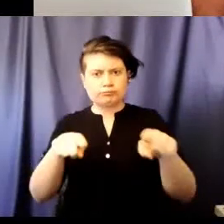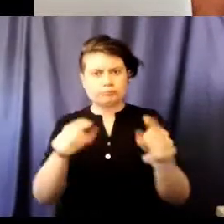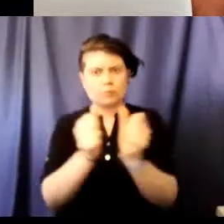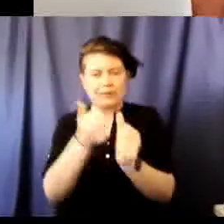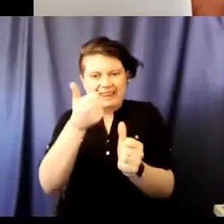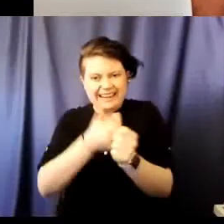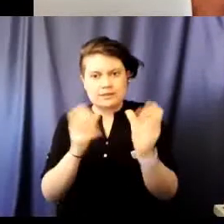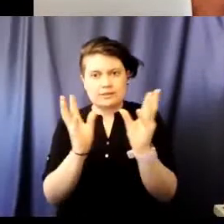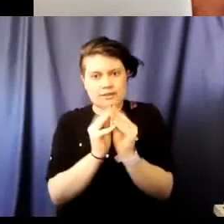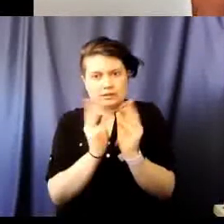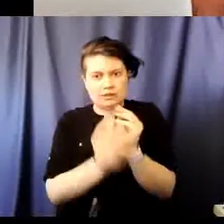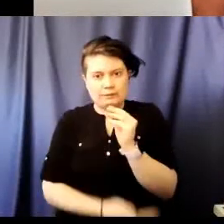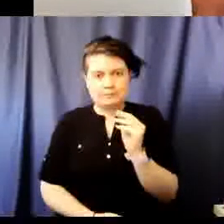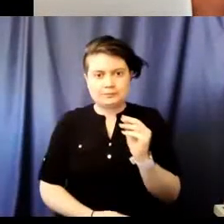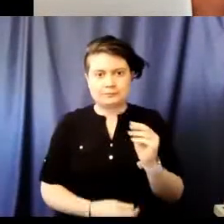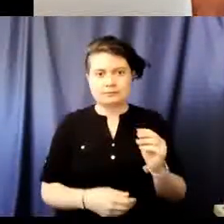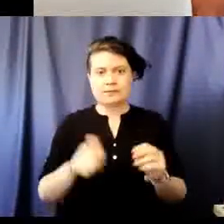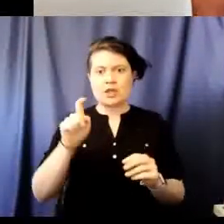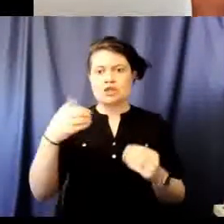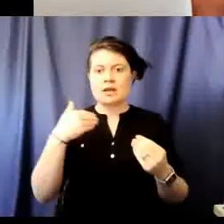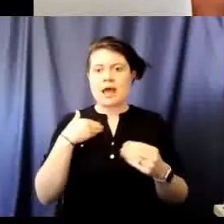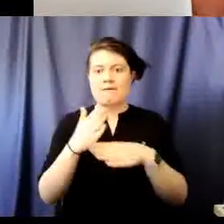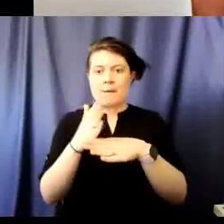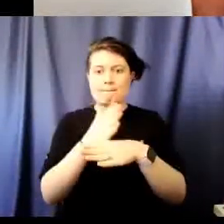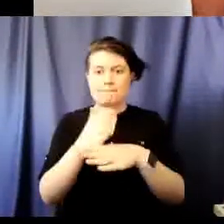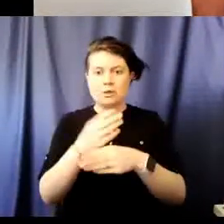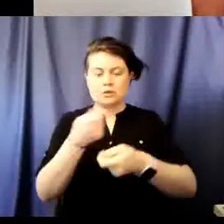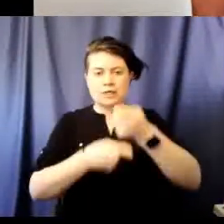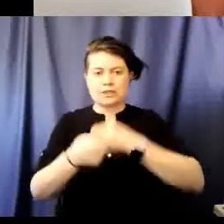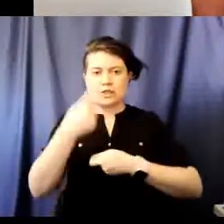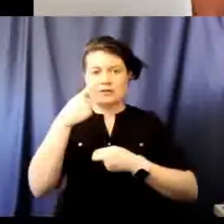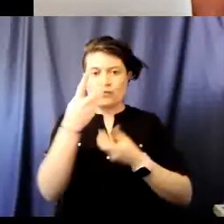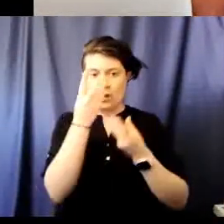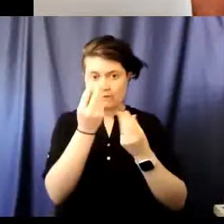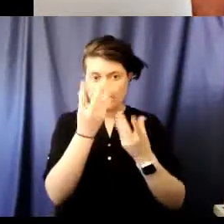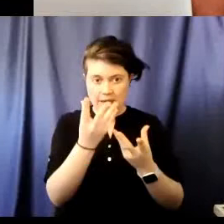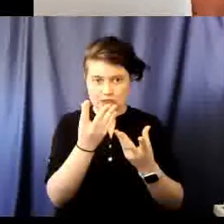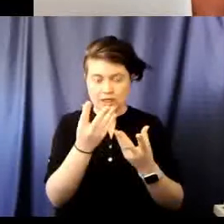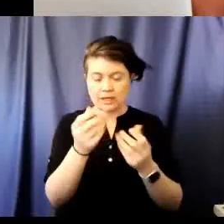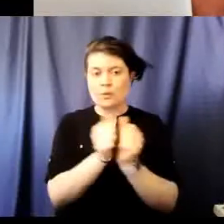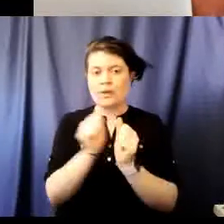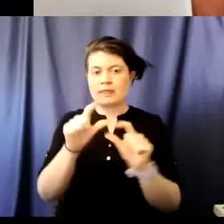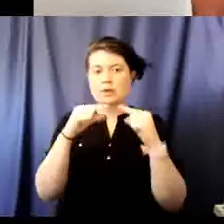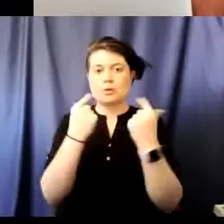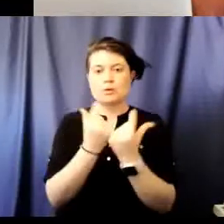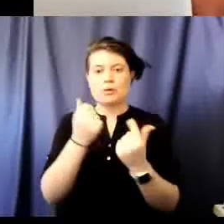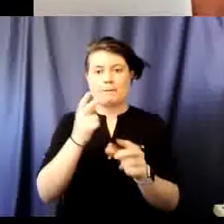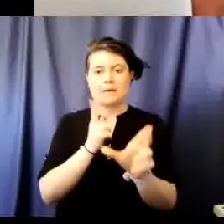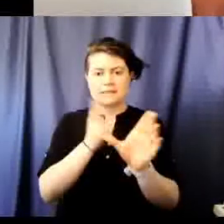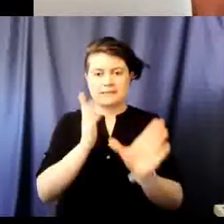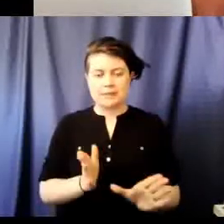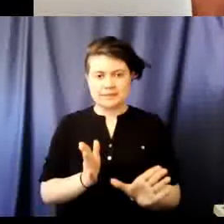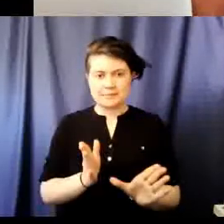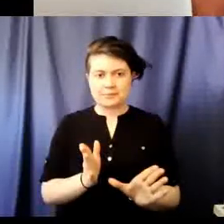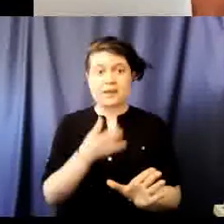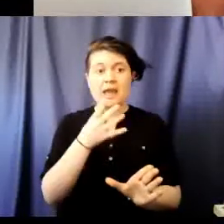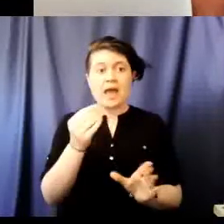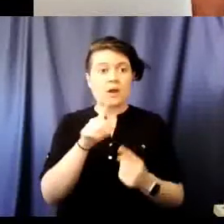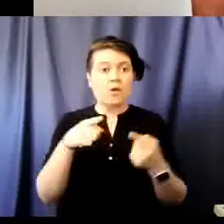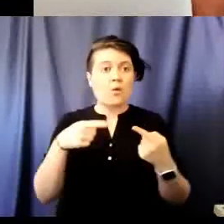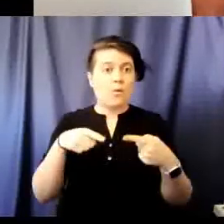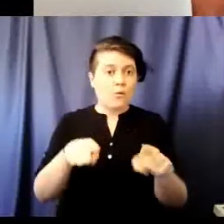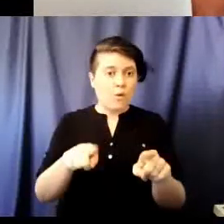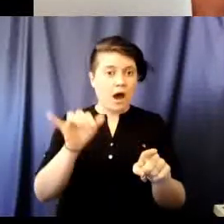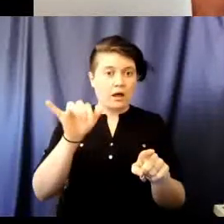should be a mutual exchange of support and information amongst the group participants. And as these relationships naturally grow